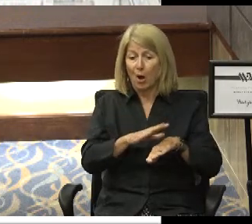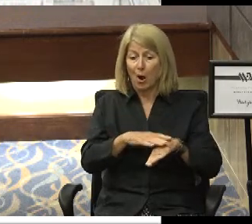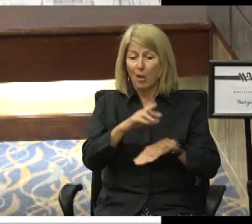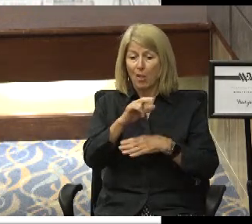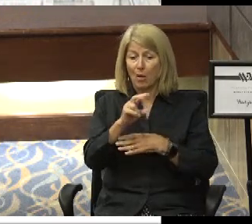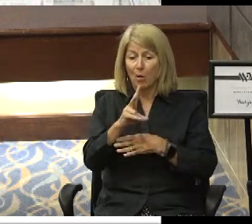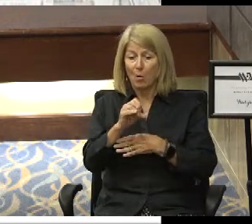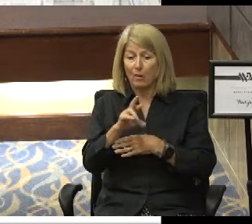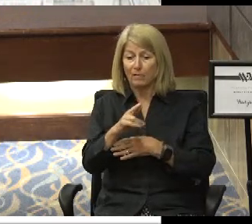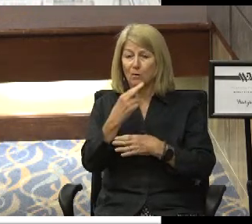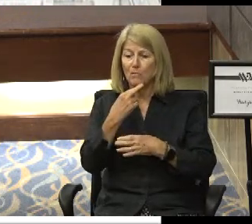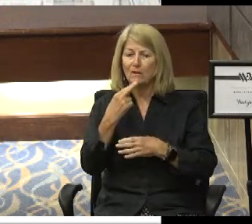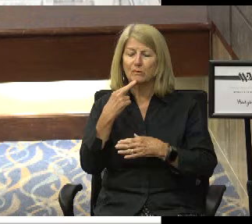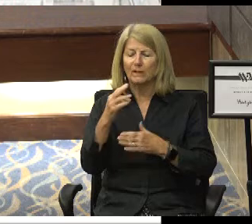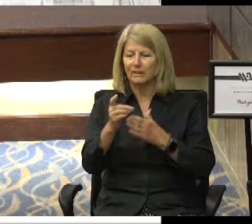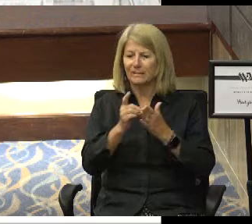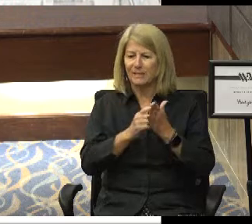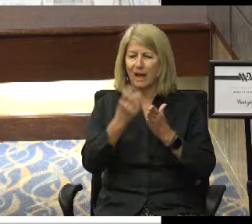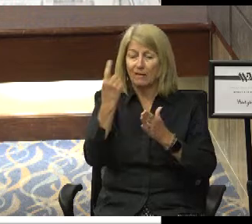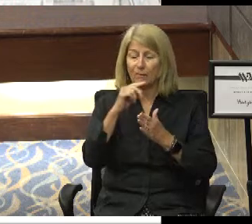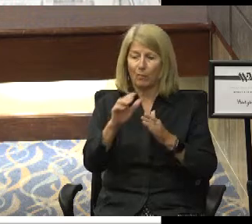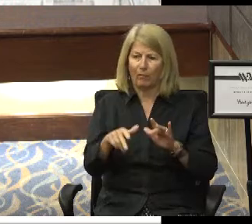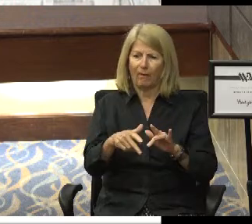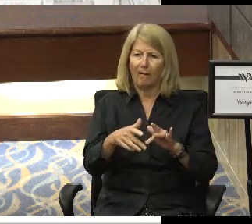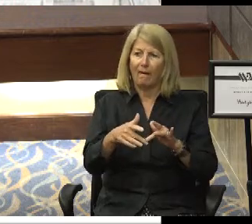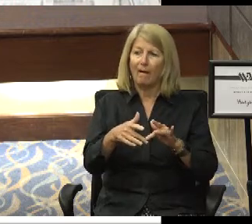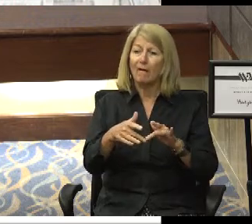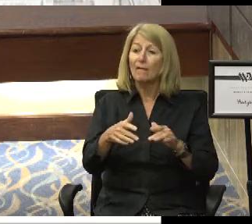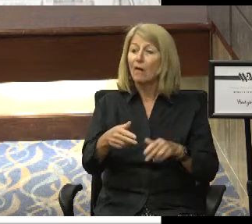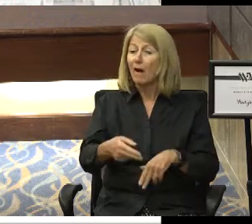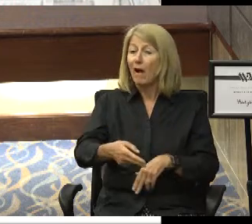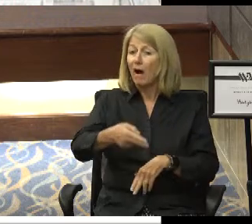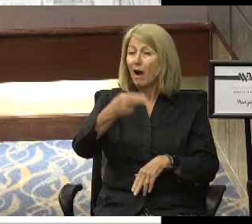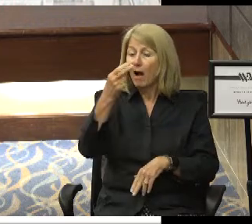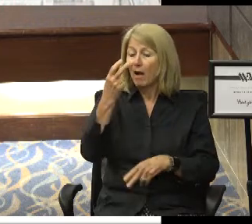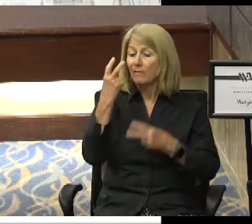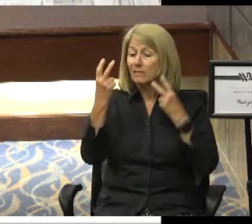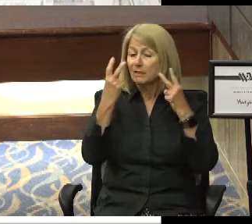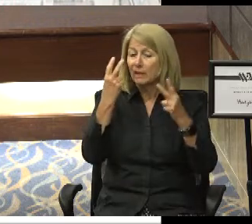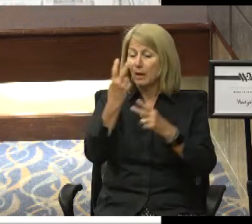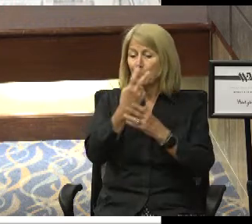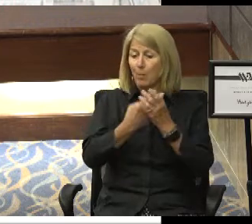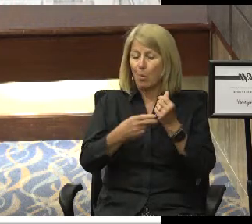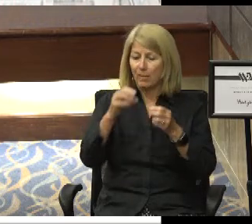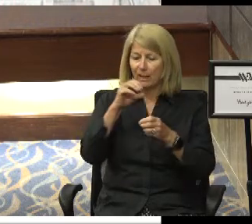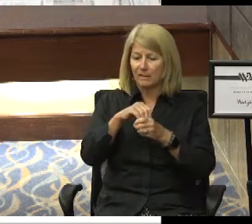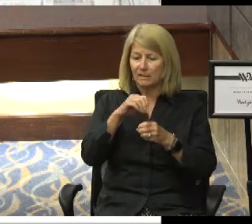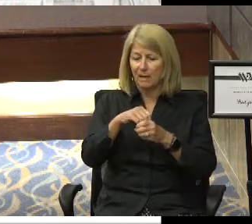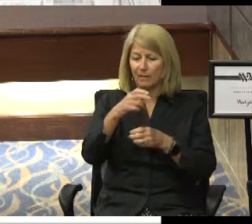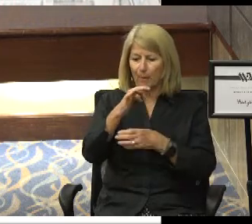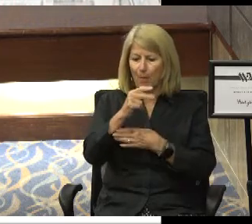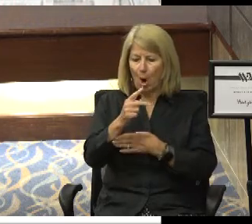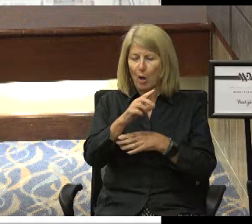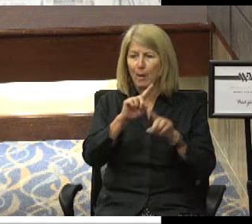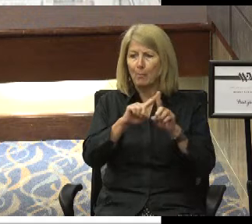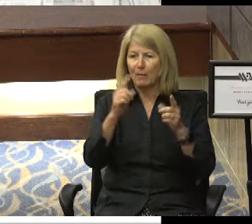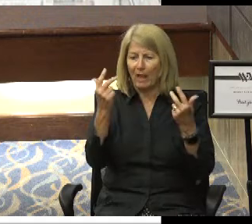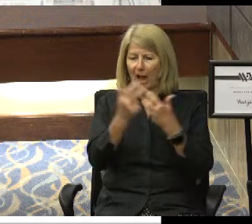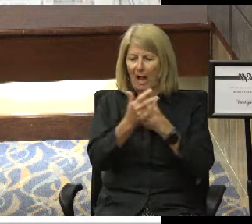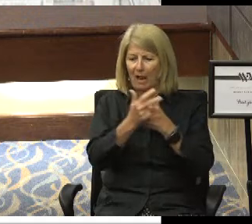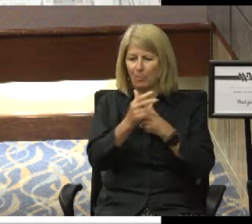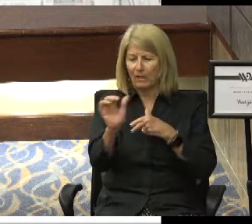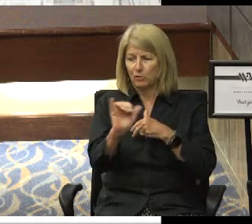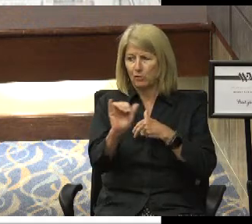be designed for high visibility and experience both from within the park but also from the highway. So we have a great